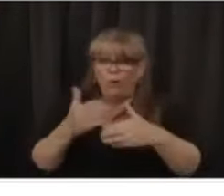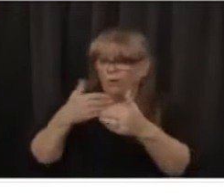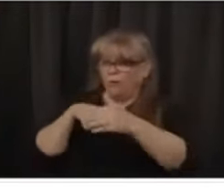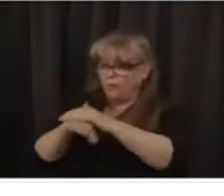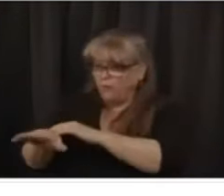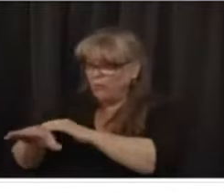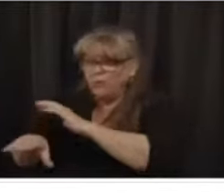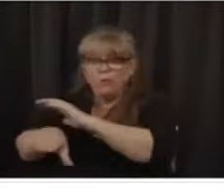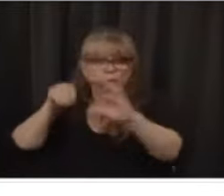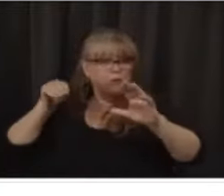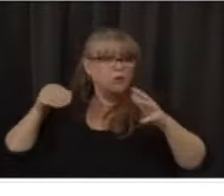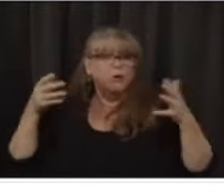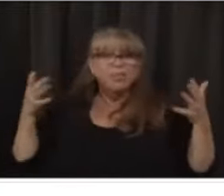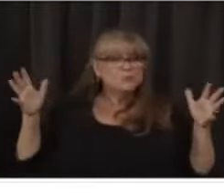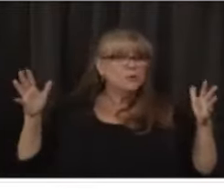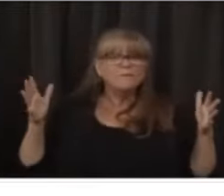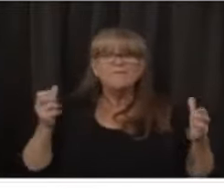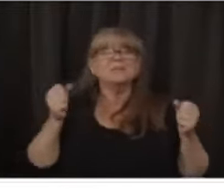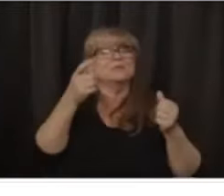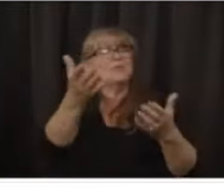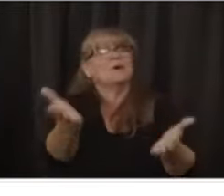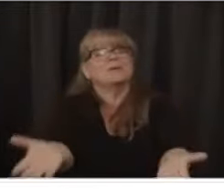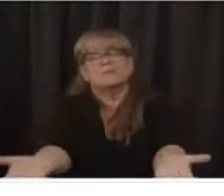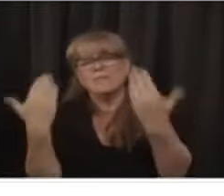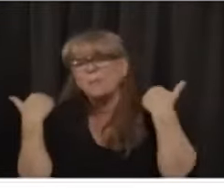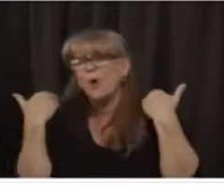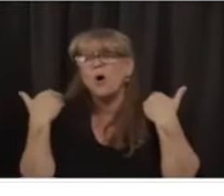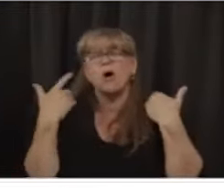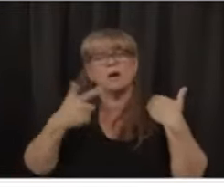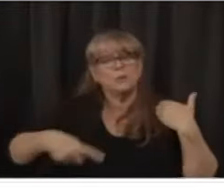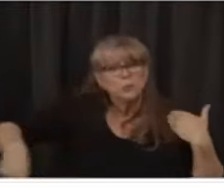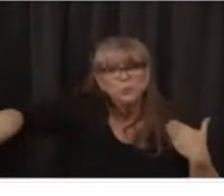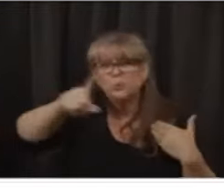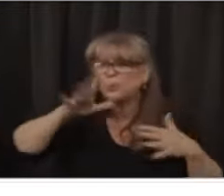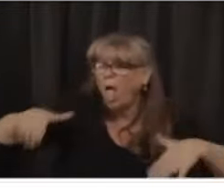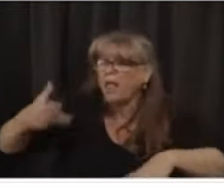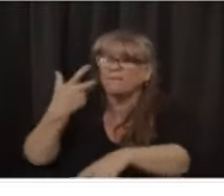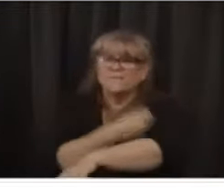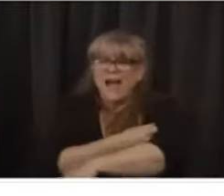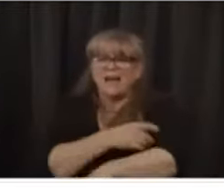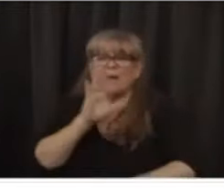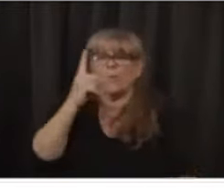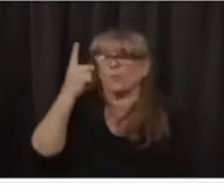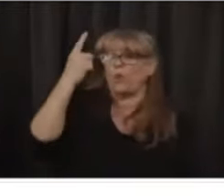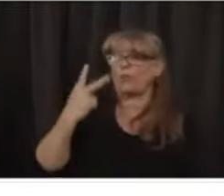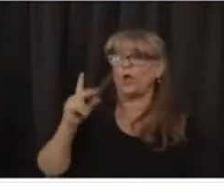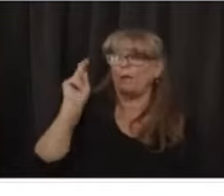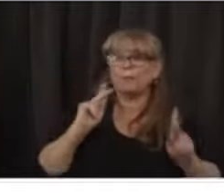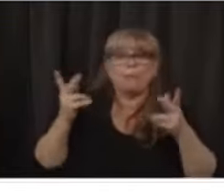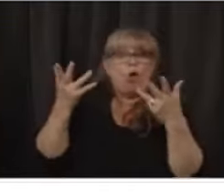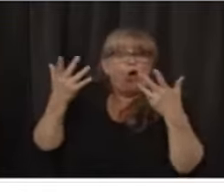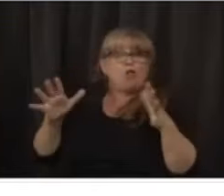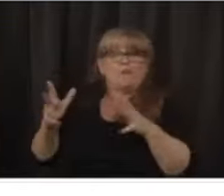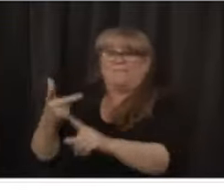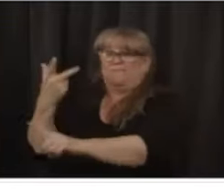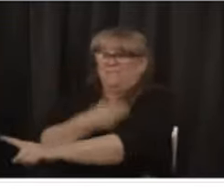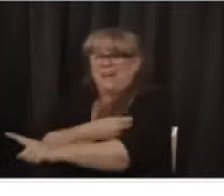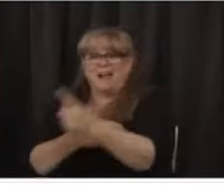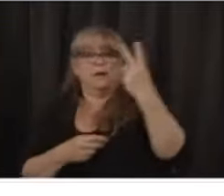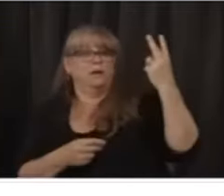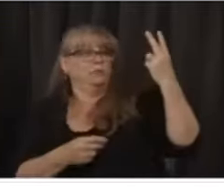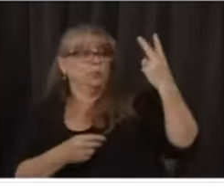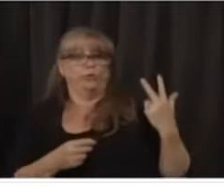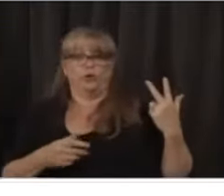upon to get vaccinated. Nearly a third of Coloradans are fully vaccinated, and we're over half of Coloradans,